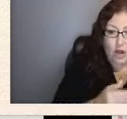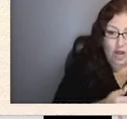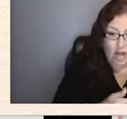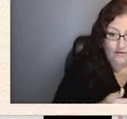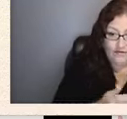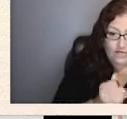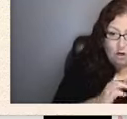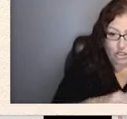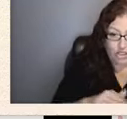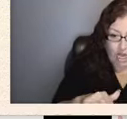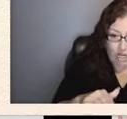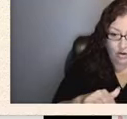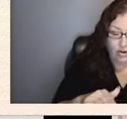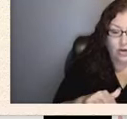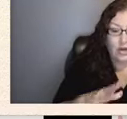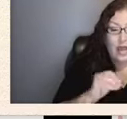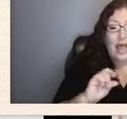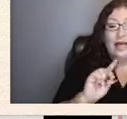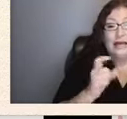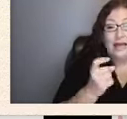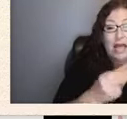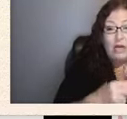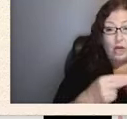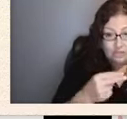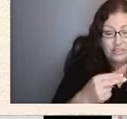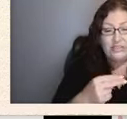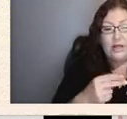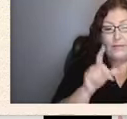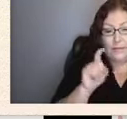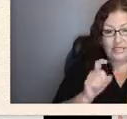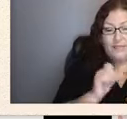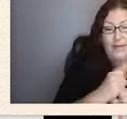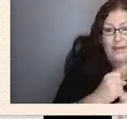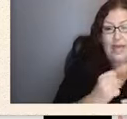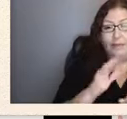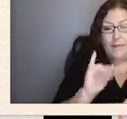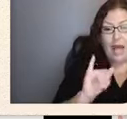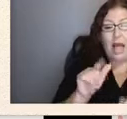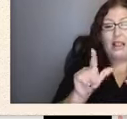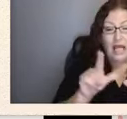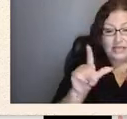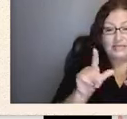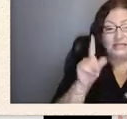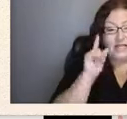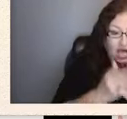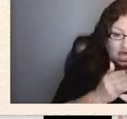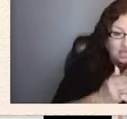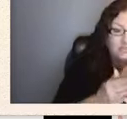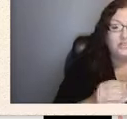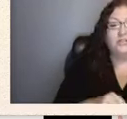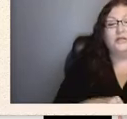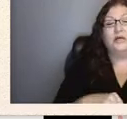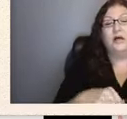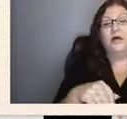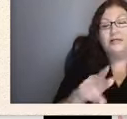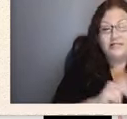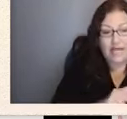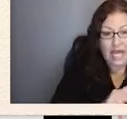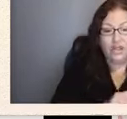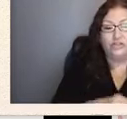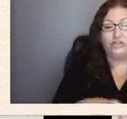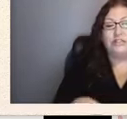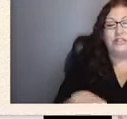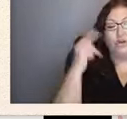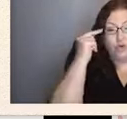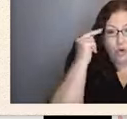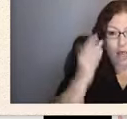childhood, and diagnosis is made by licensed psychiatrists, psychologists, neurologists, or developmental